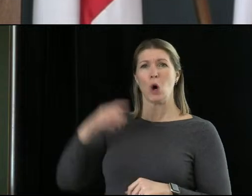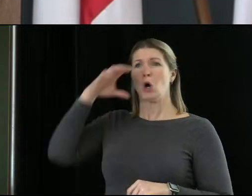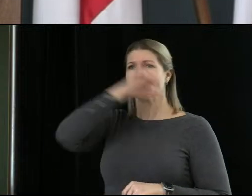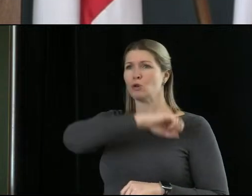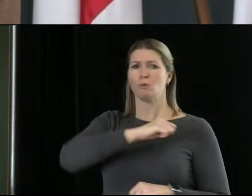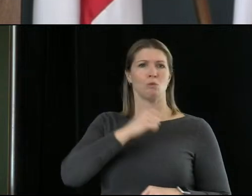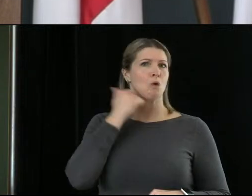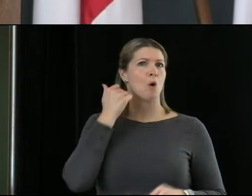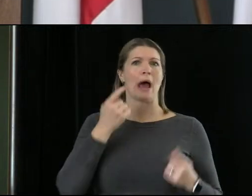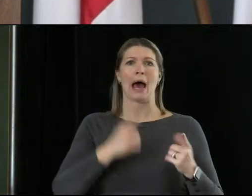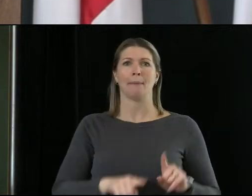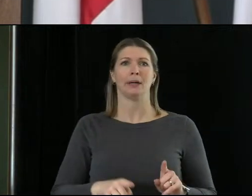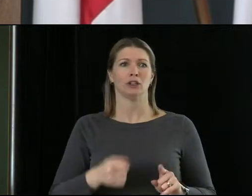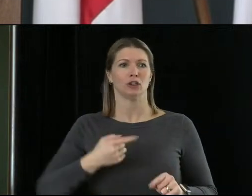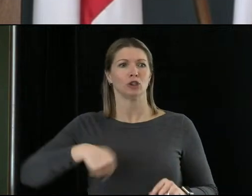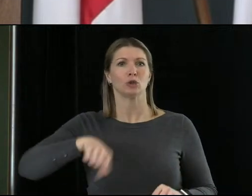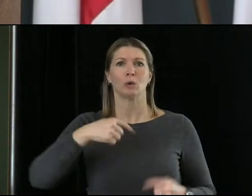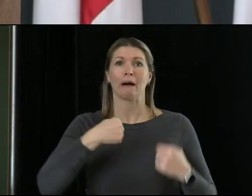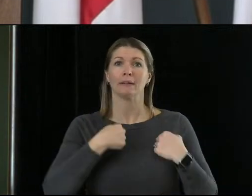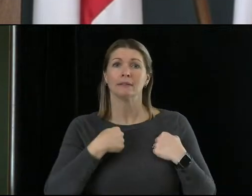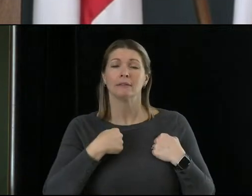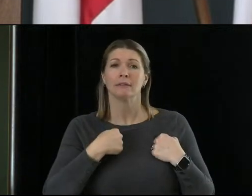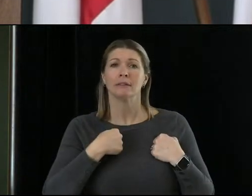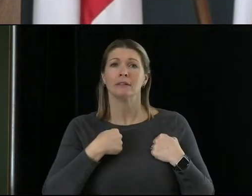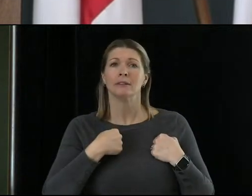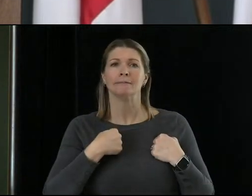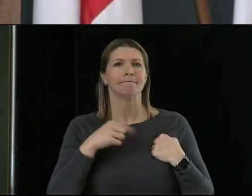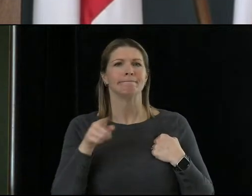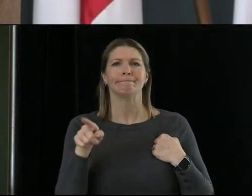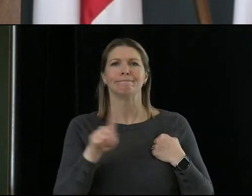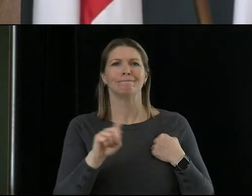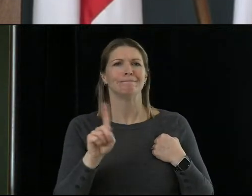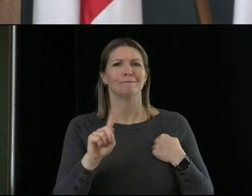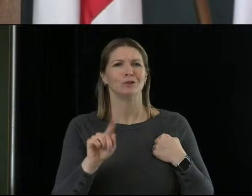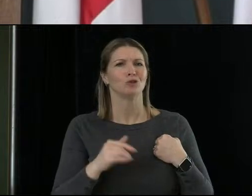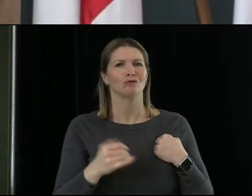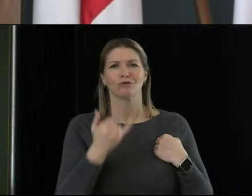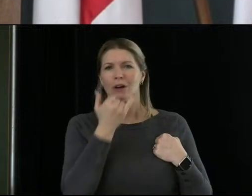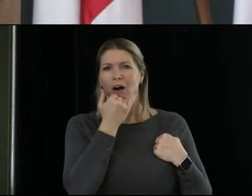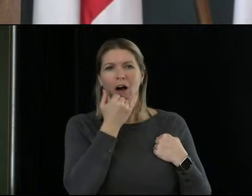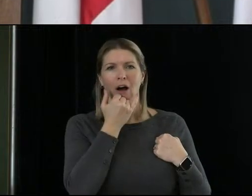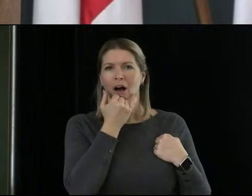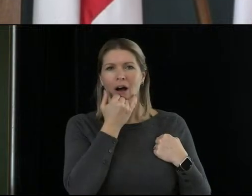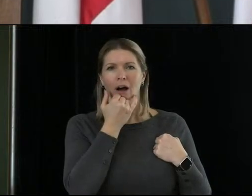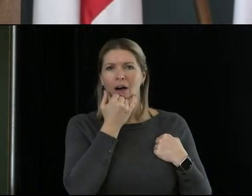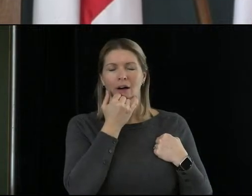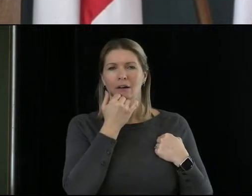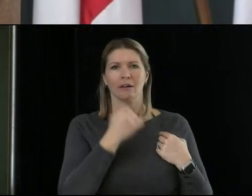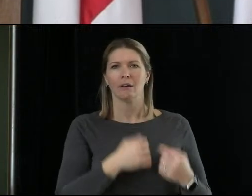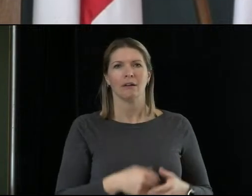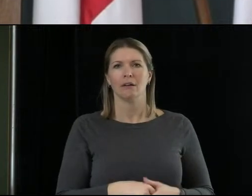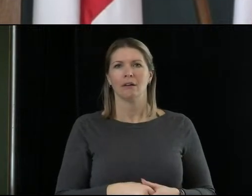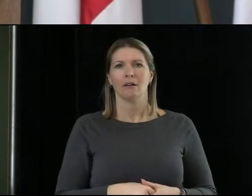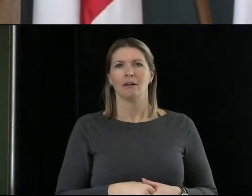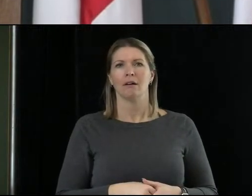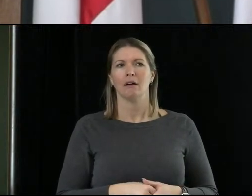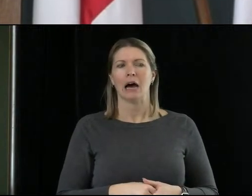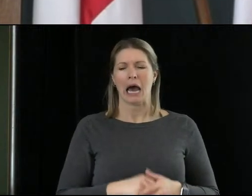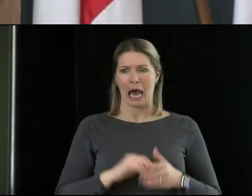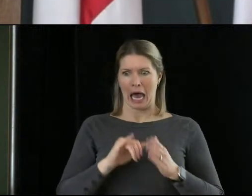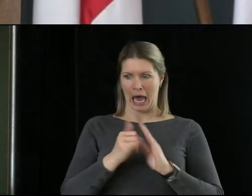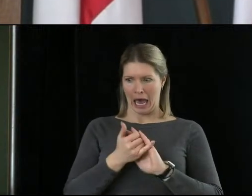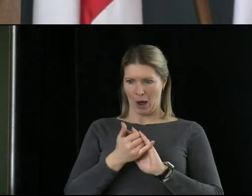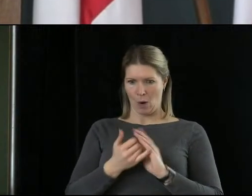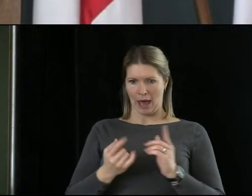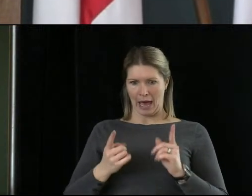us? You could never be so further from the truth. How could this have ever happened to